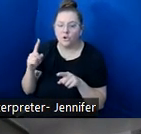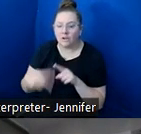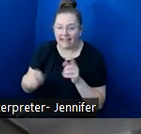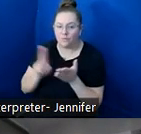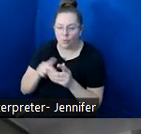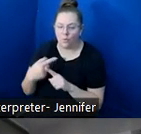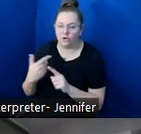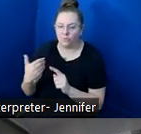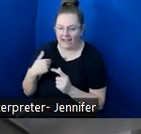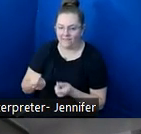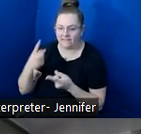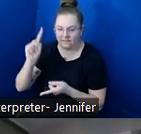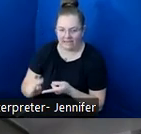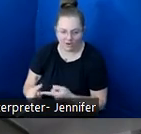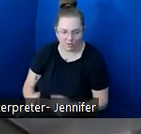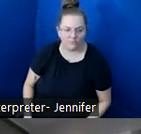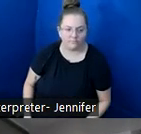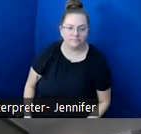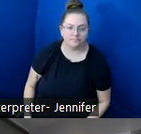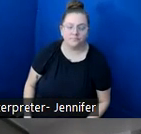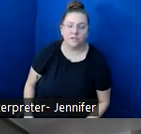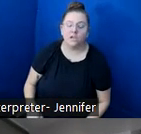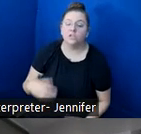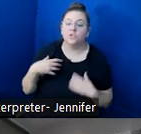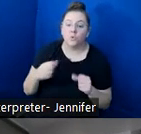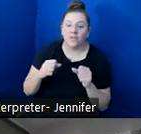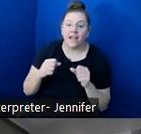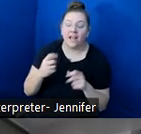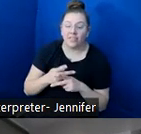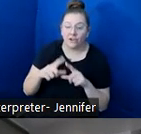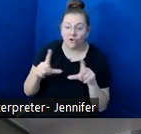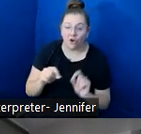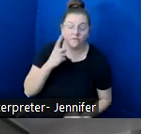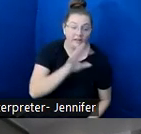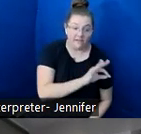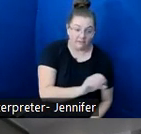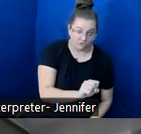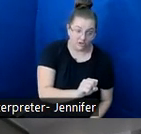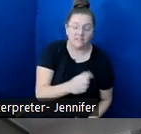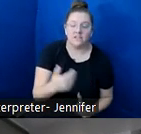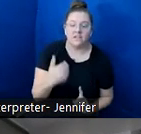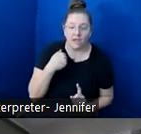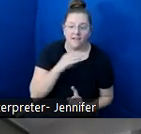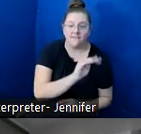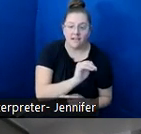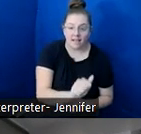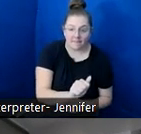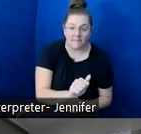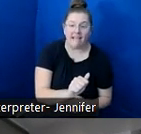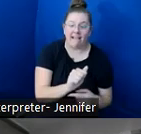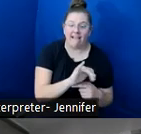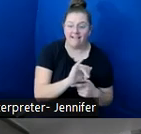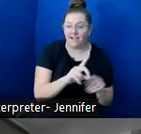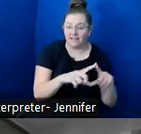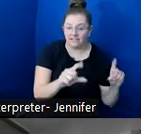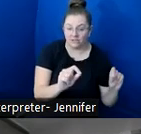The healthcare cards, in fee for service, you have an MA Medicaid ID card.